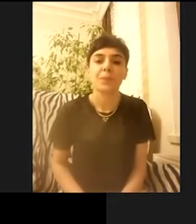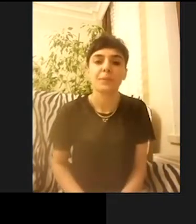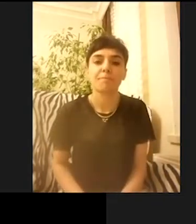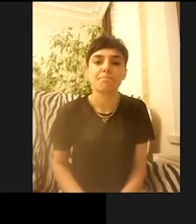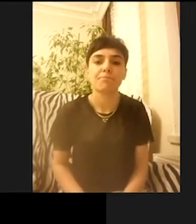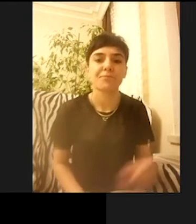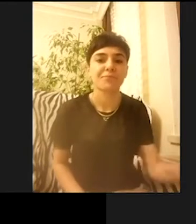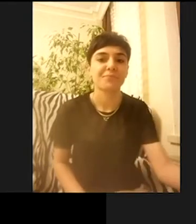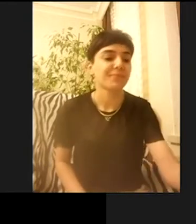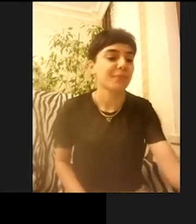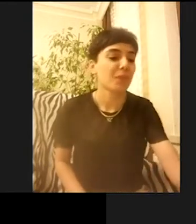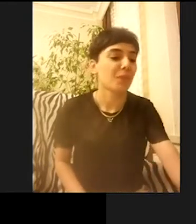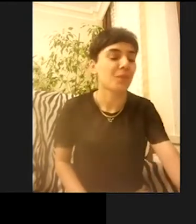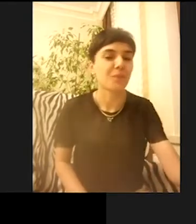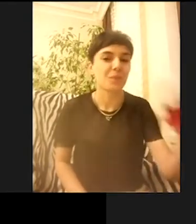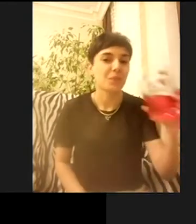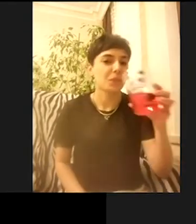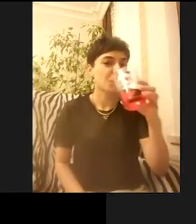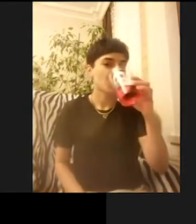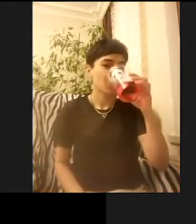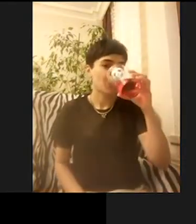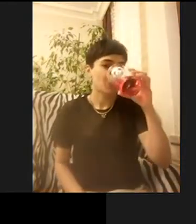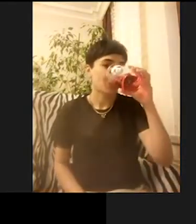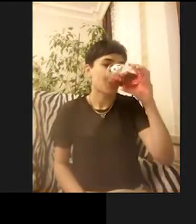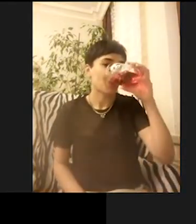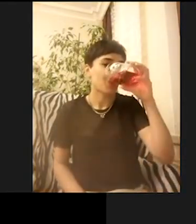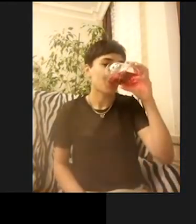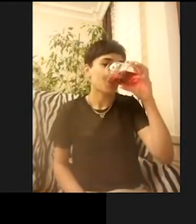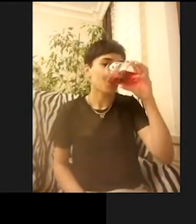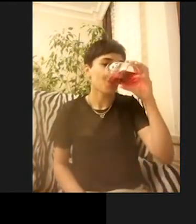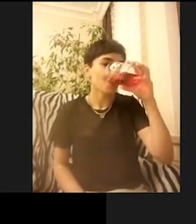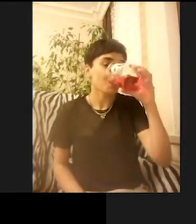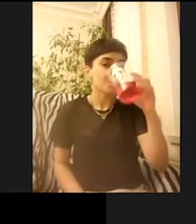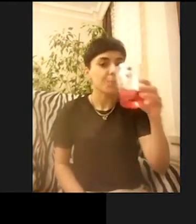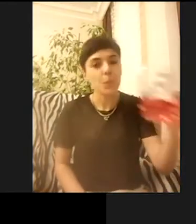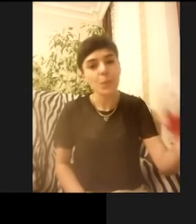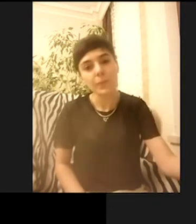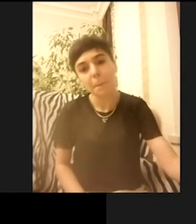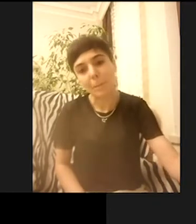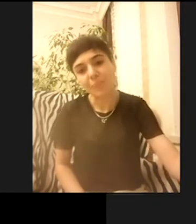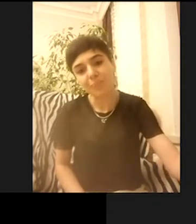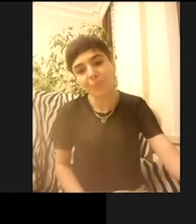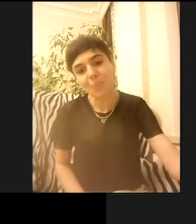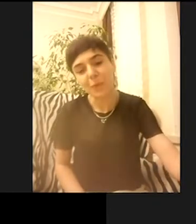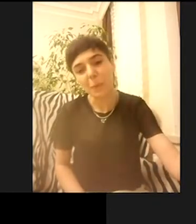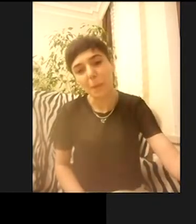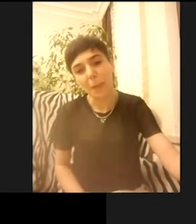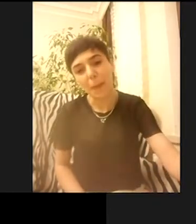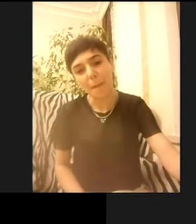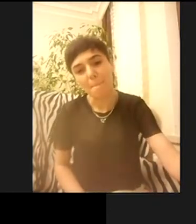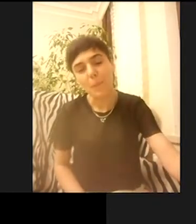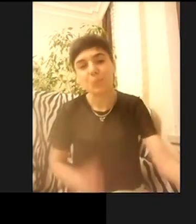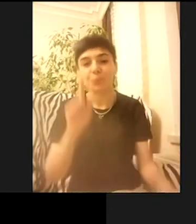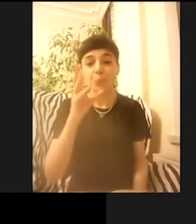like multiple sheets of notes. So help me. Okay, but I can start.